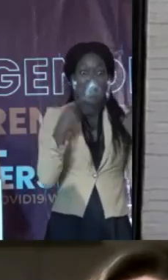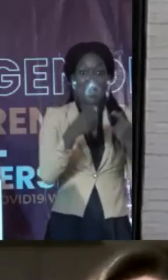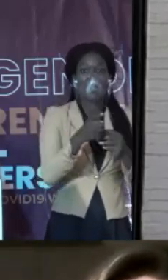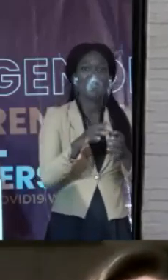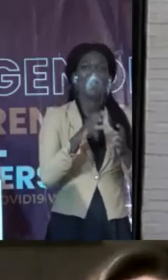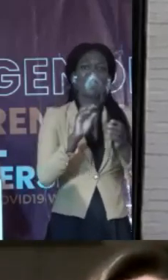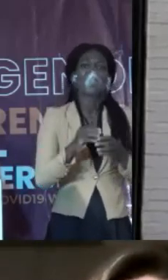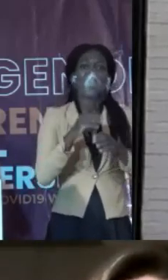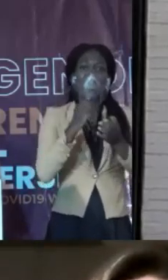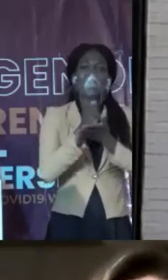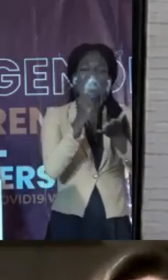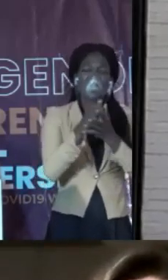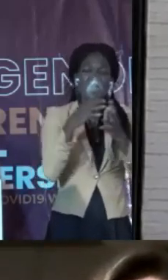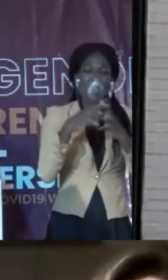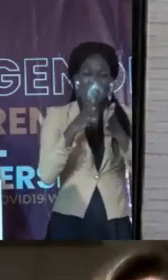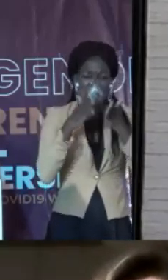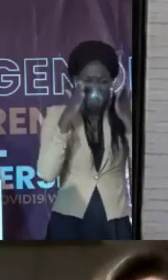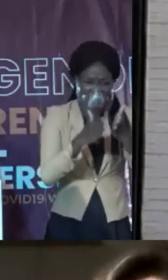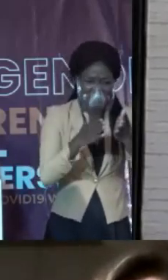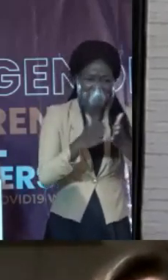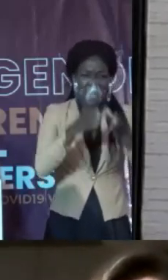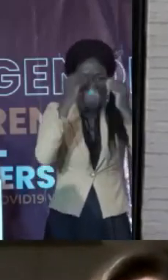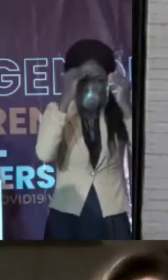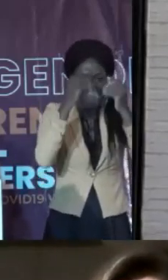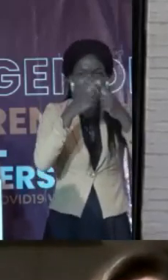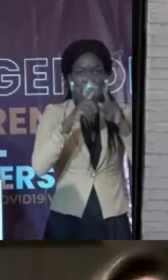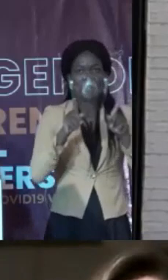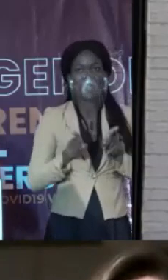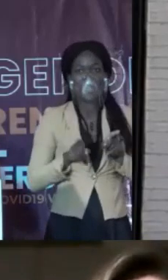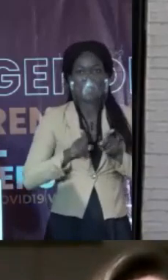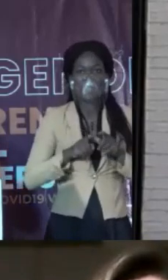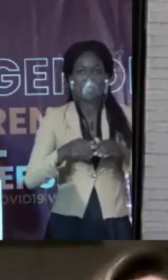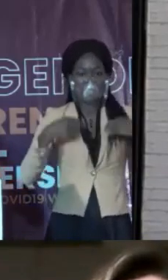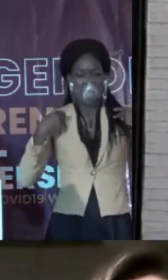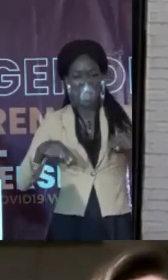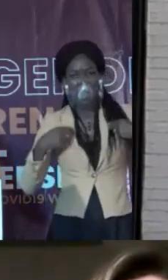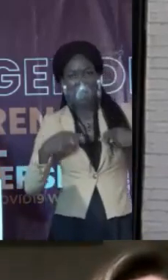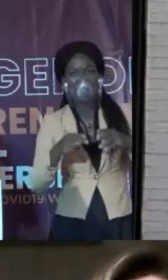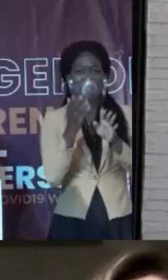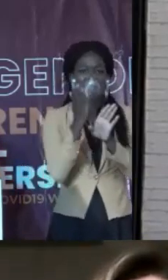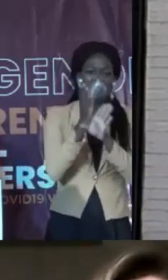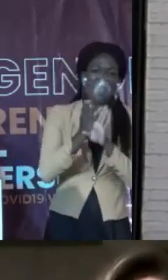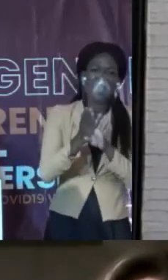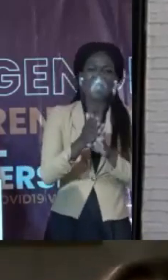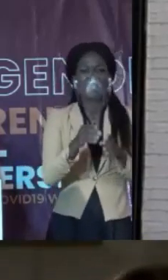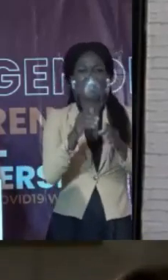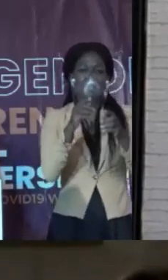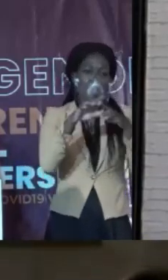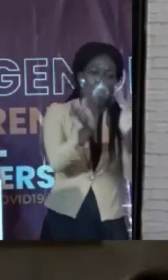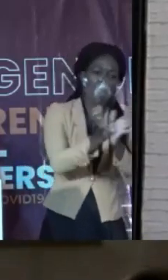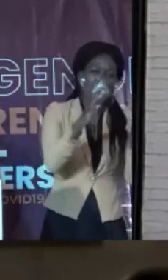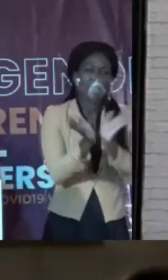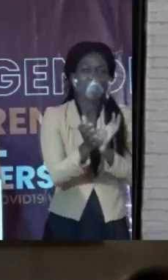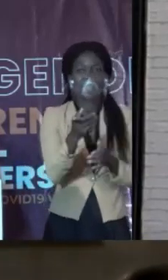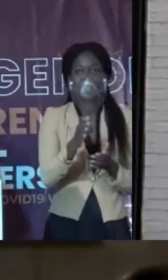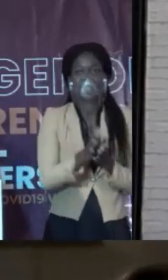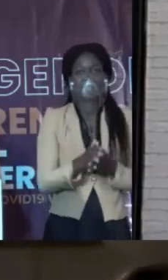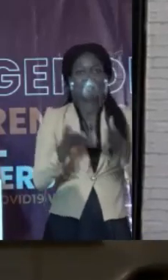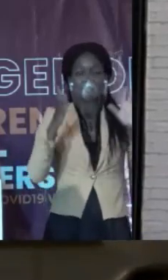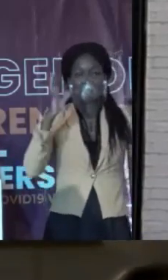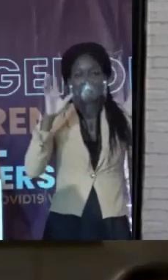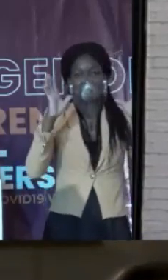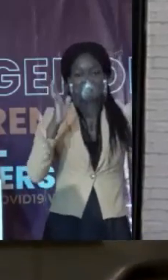commitment to education and health for girls in rural communities. A round of applause for her, please.